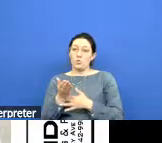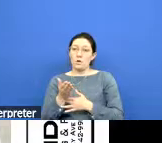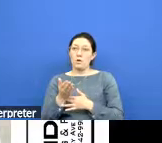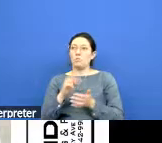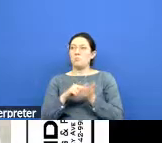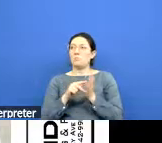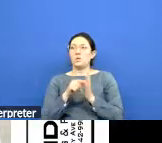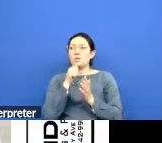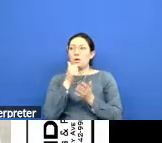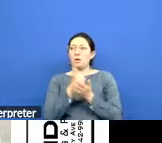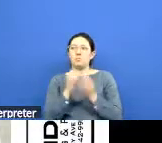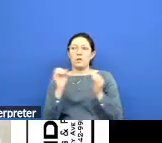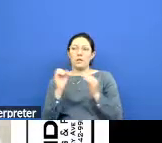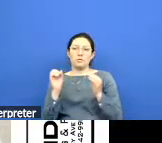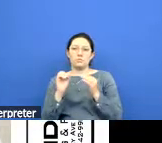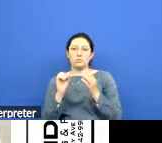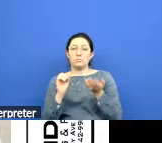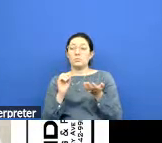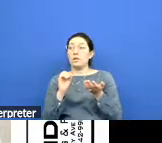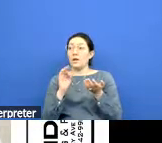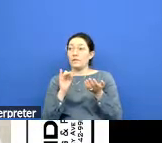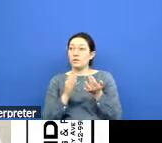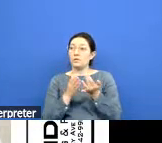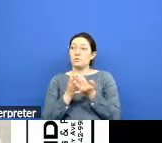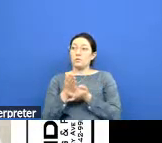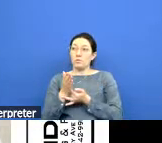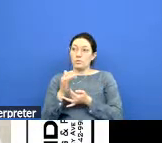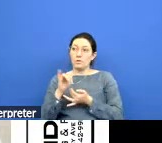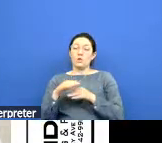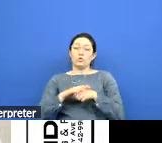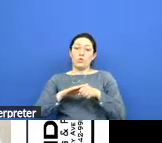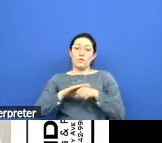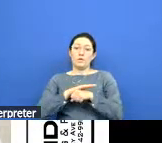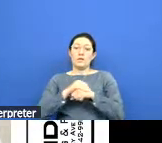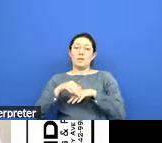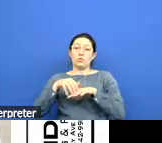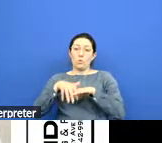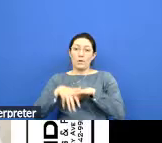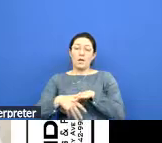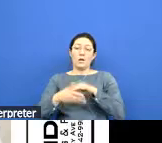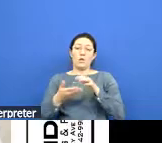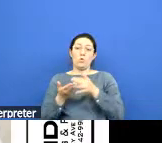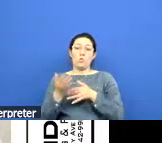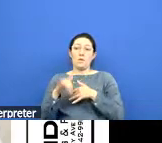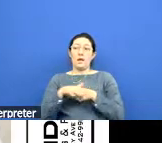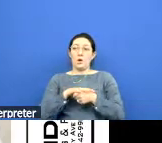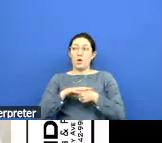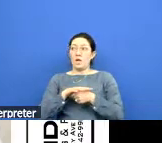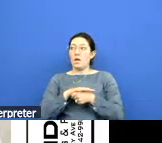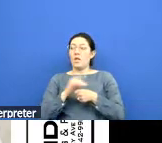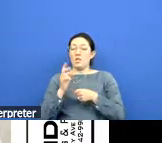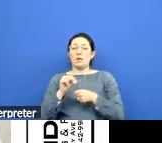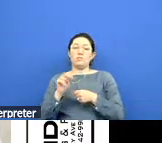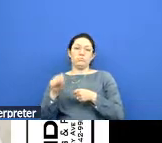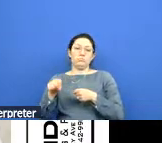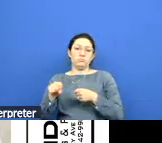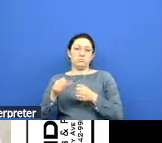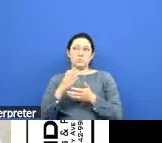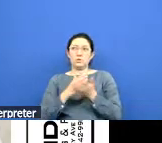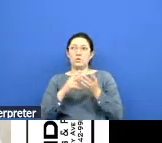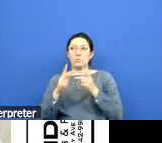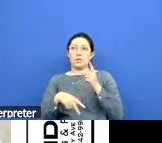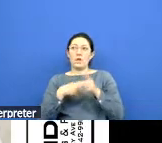of that's gonna help. If it's coming down the surface and it's soaking in through that area, then yes, some kind